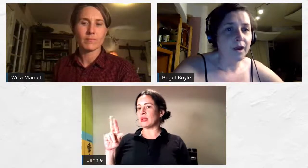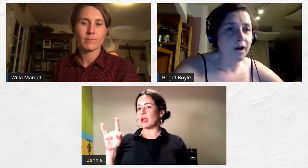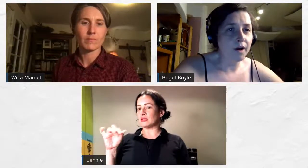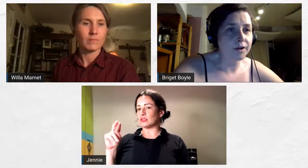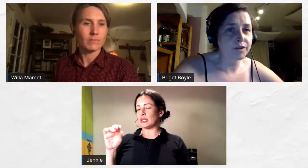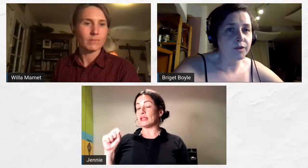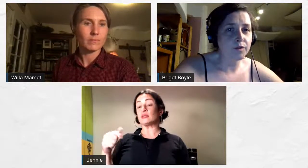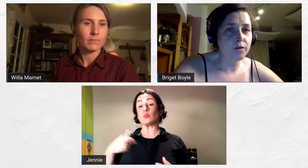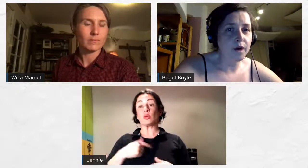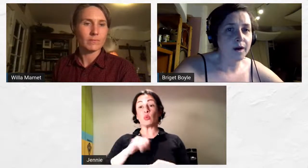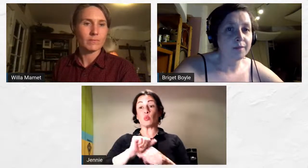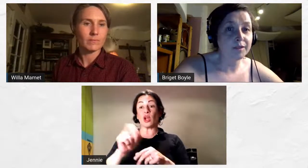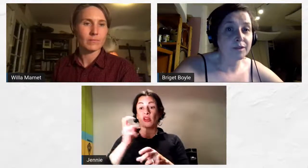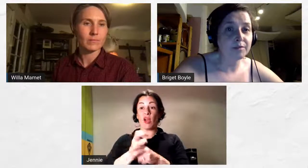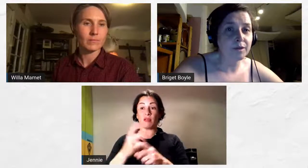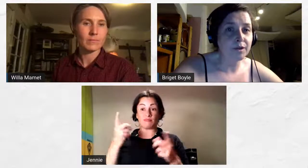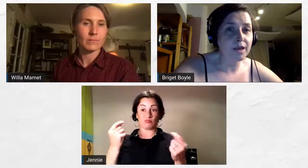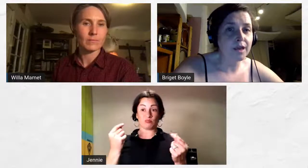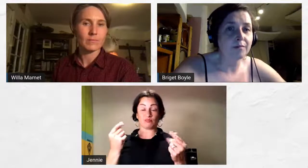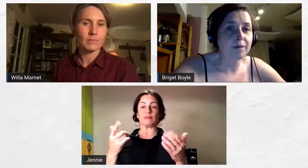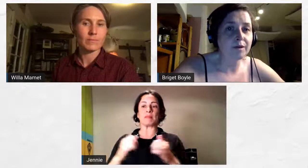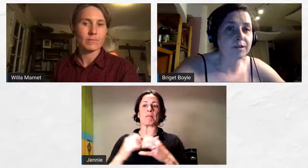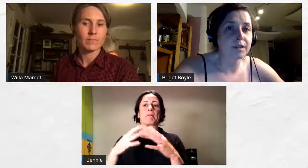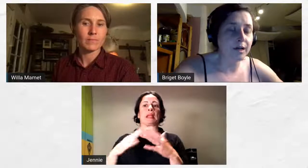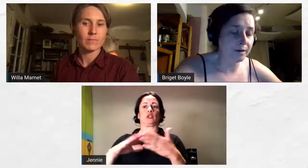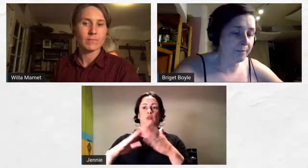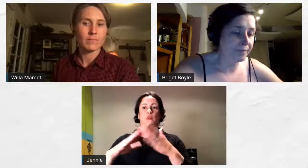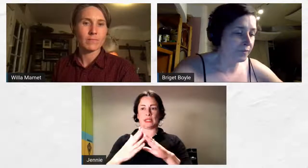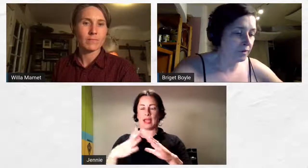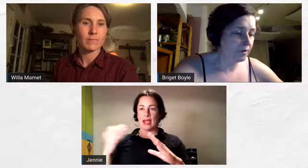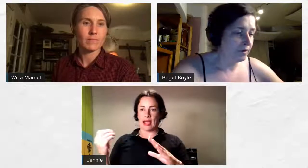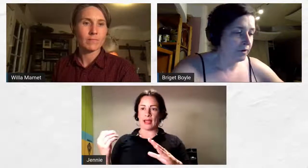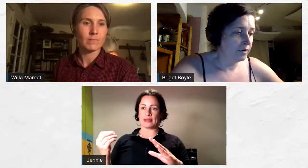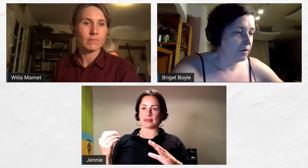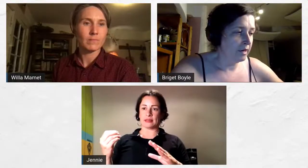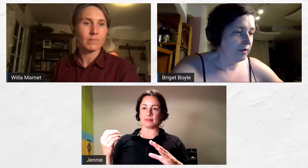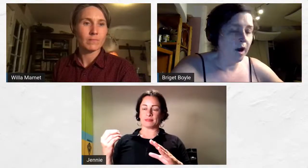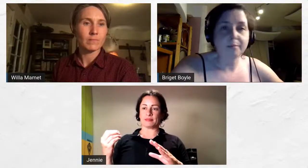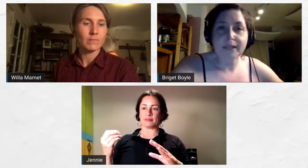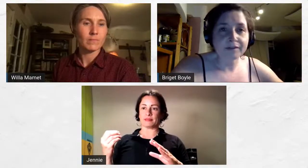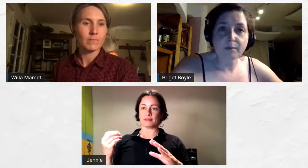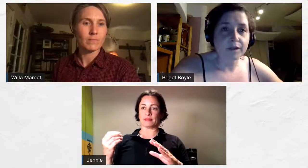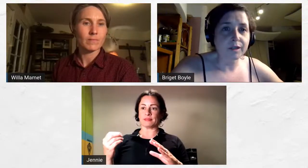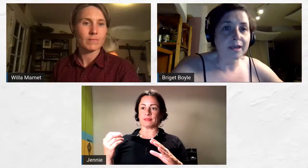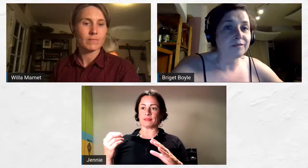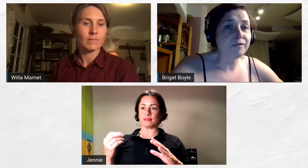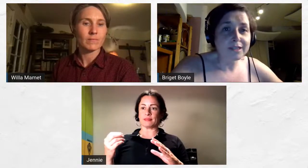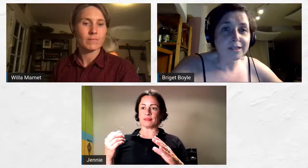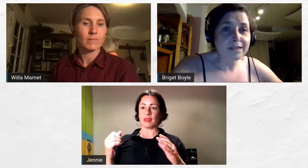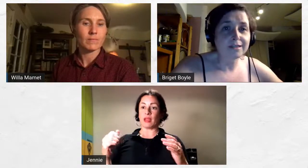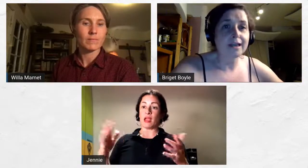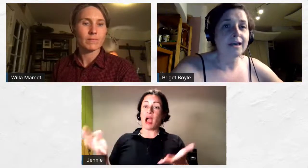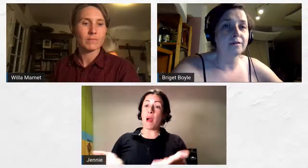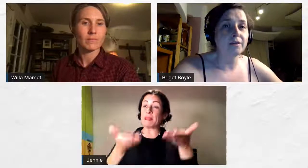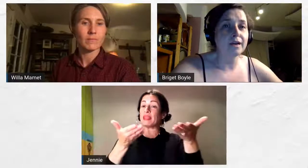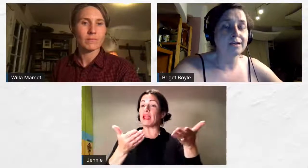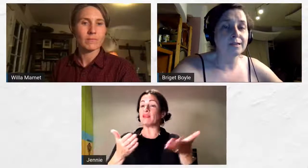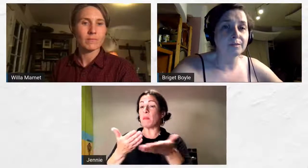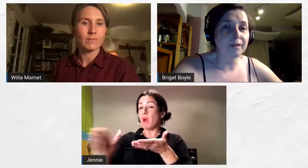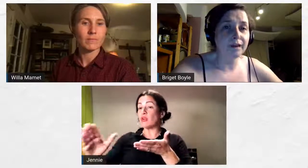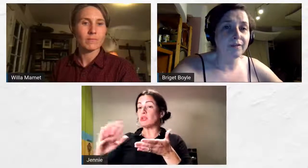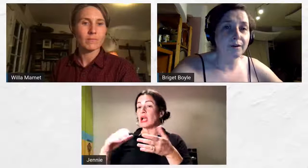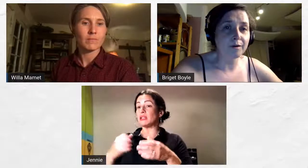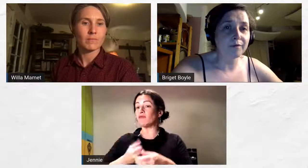working really hard to build a community and build you know, uplift marginalized voices and